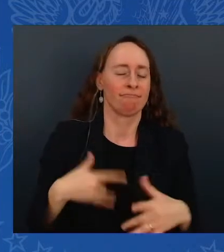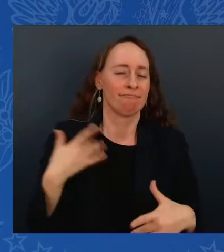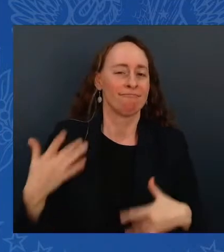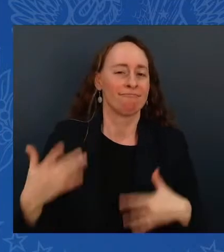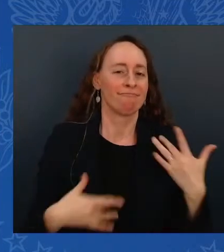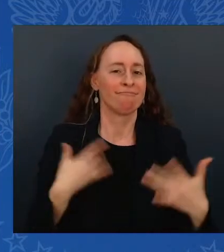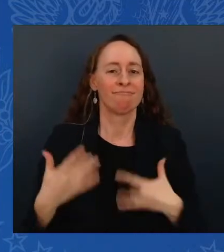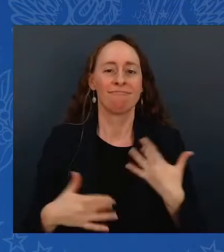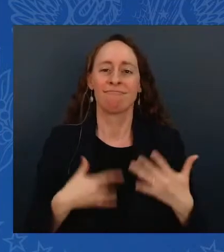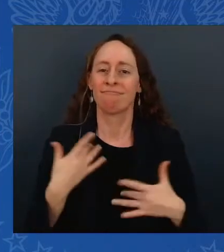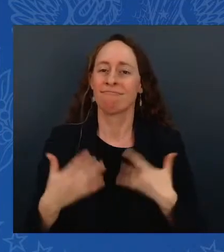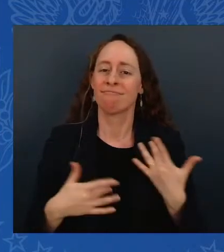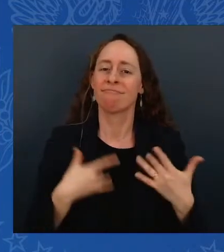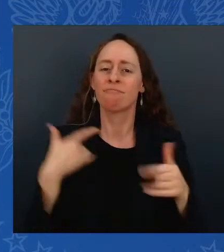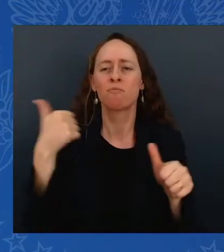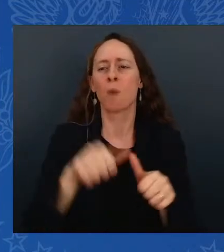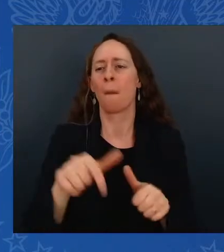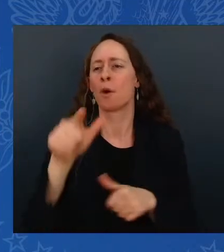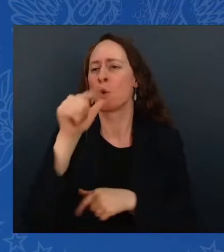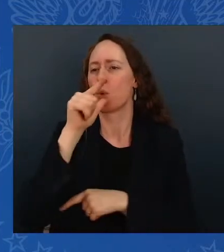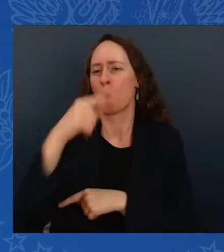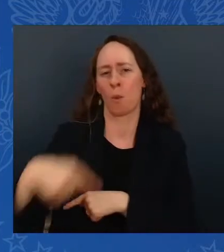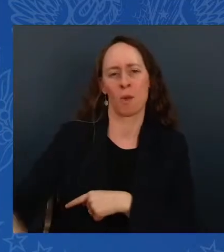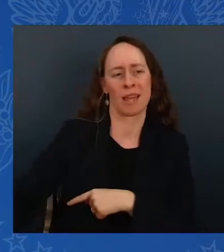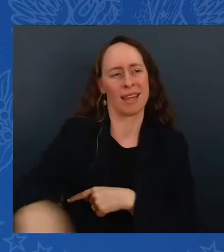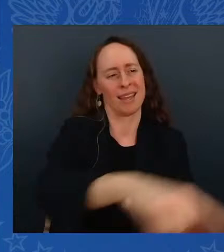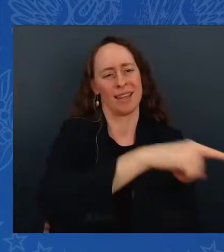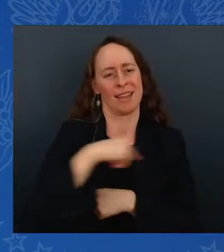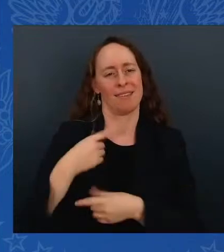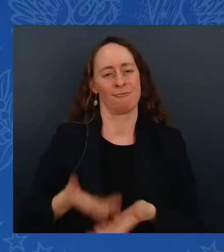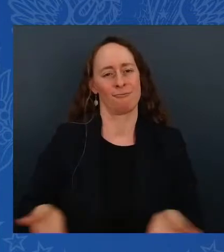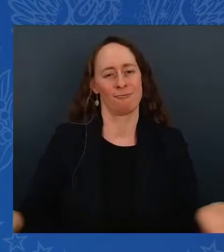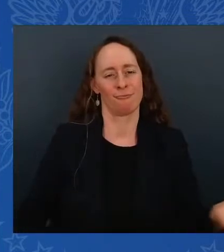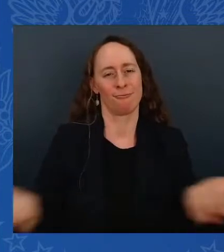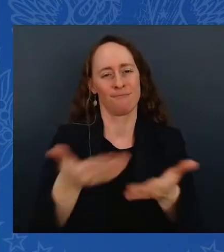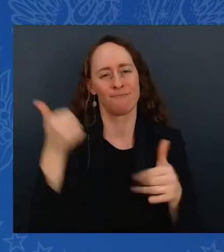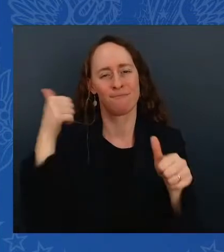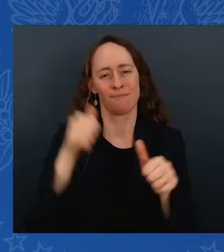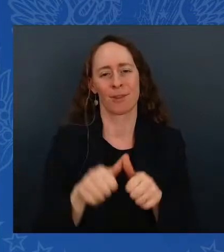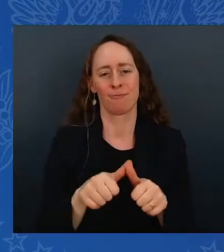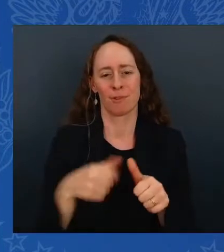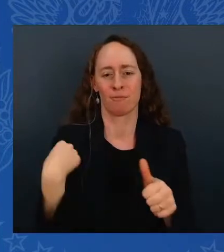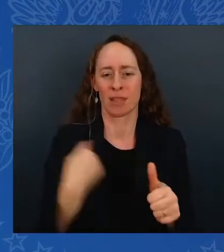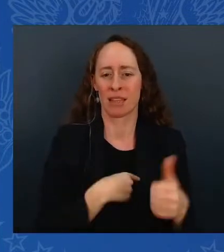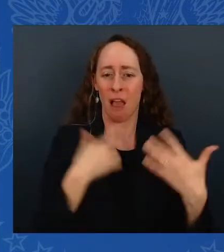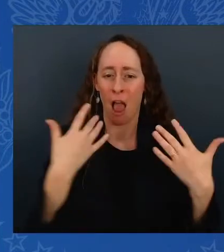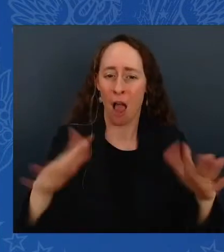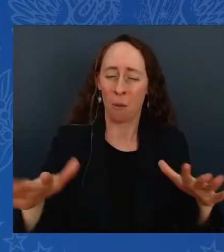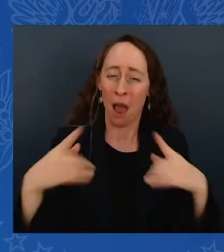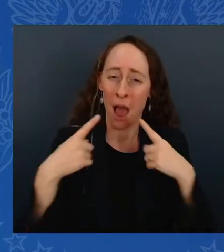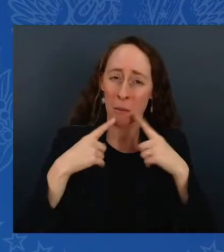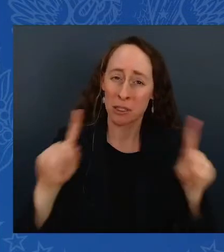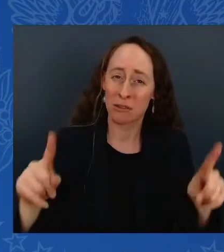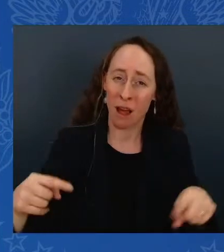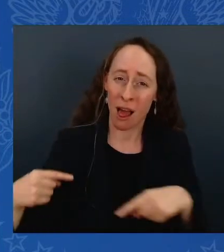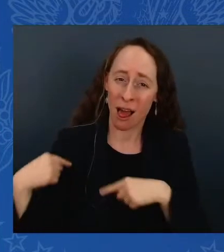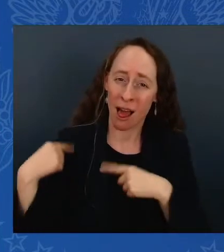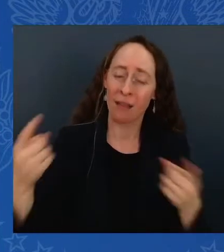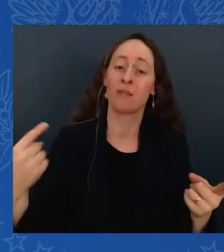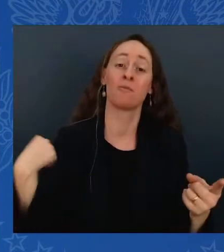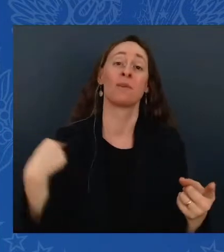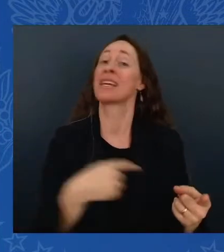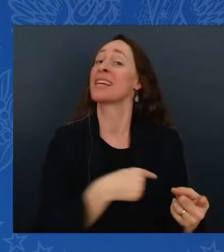and how far we've come together. We're the United States of America. And there's nothing, virtually